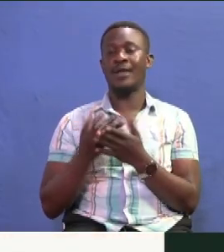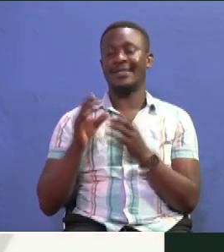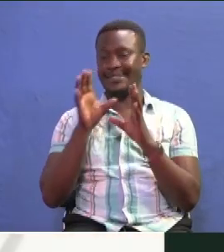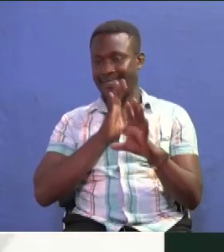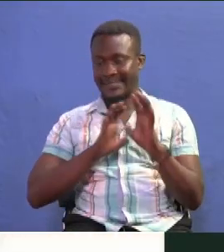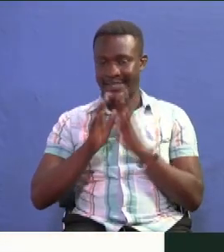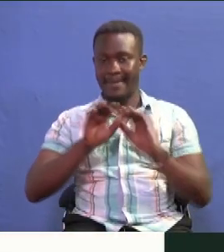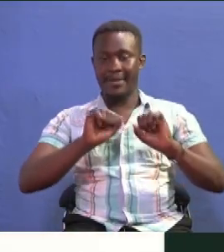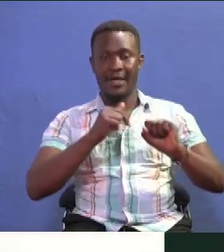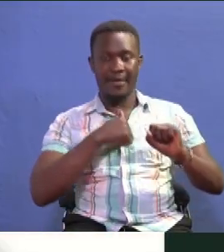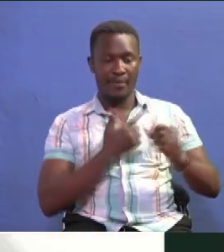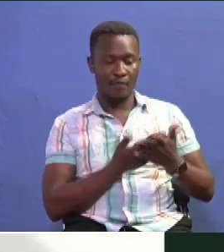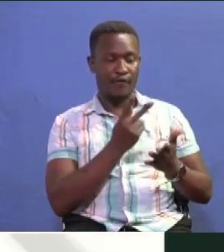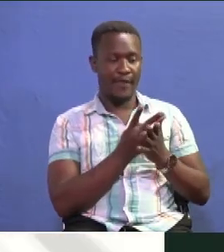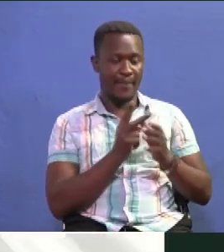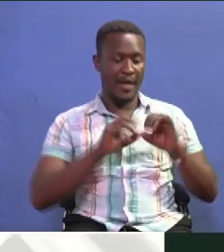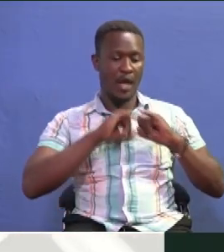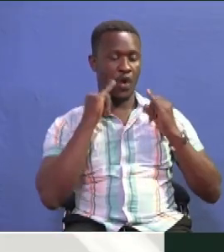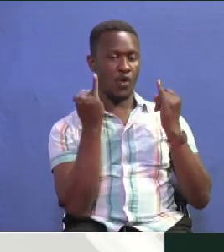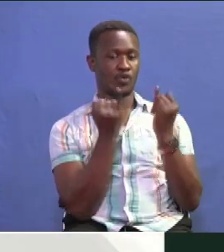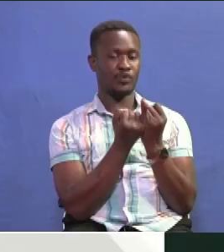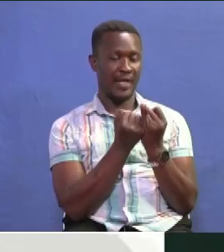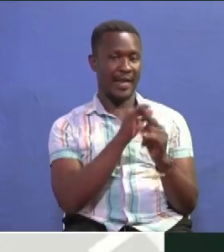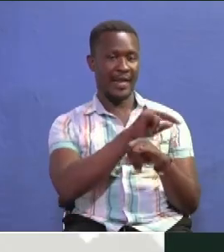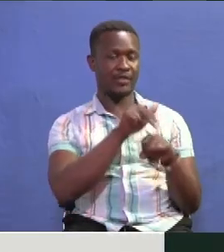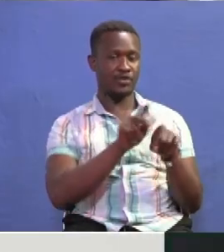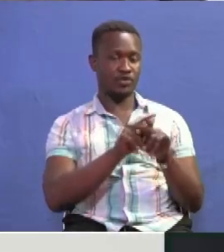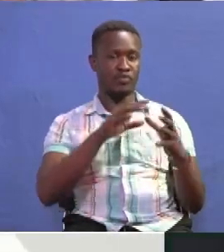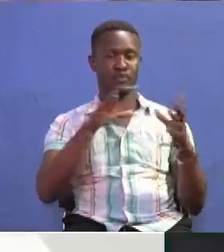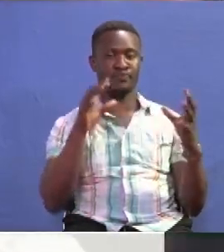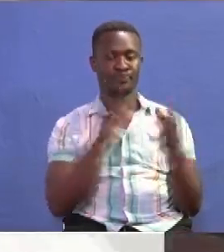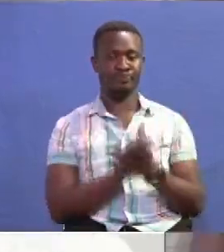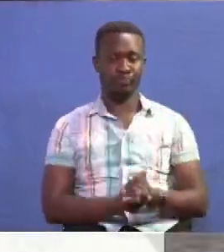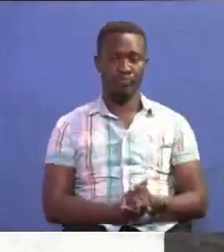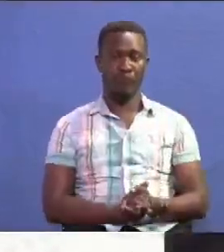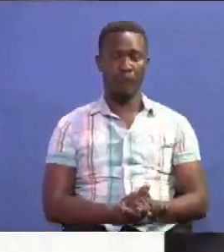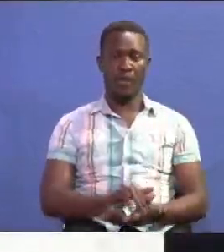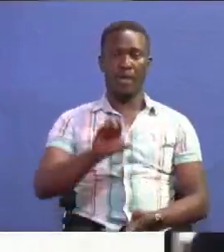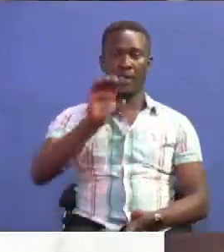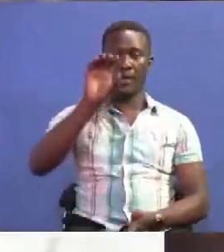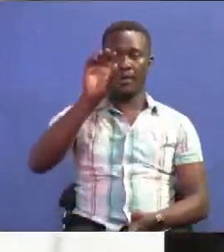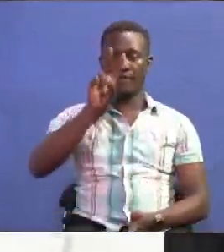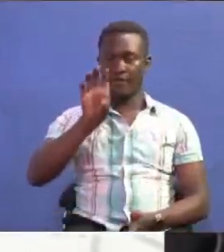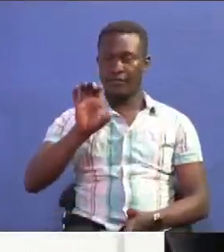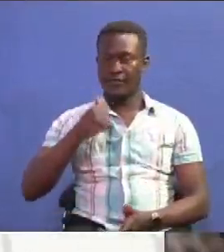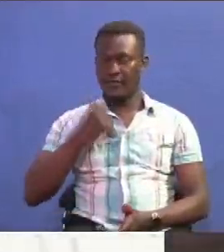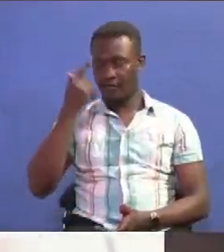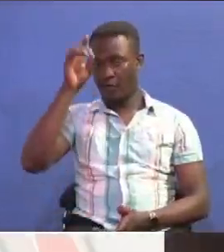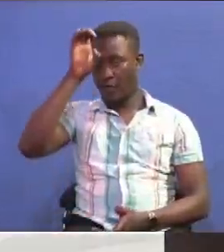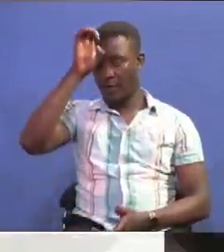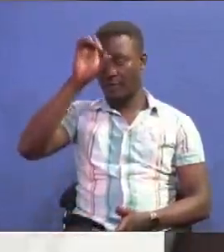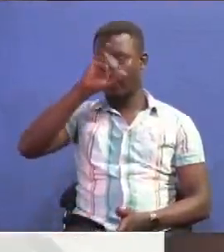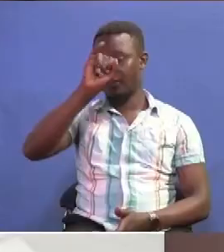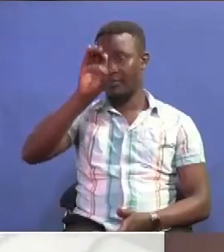of sustaining our institutions and nation at large. The Deputy Vice Chancellor for Academics, Professor